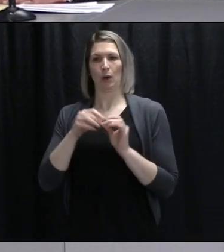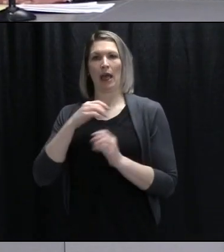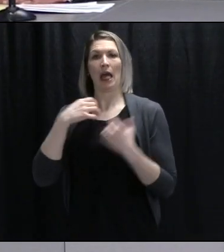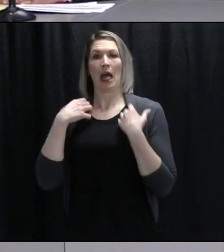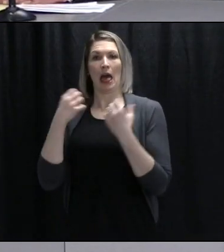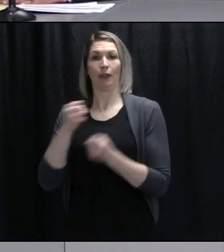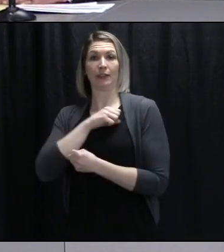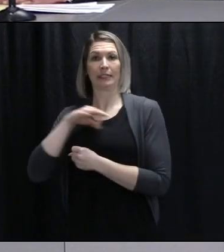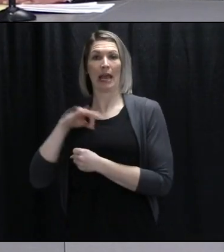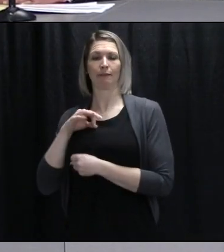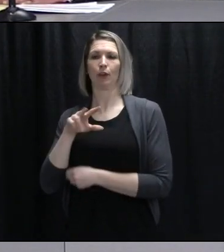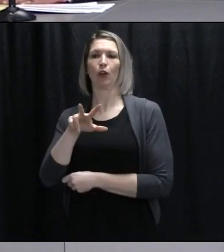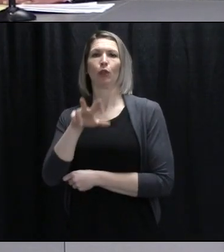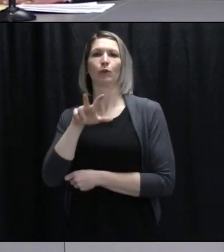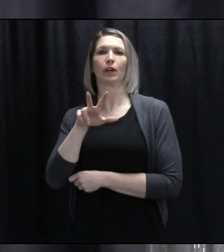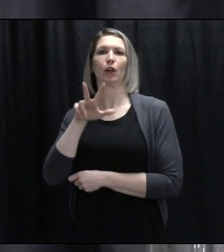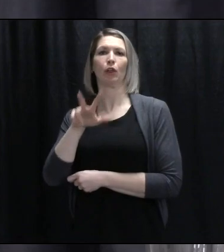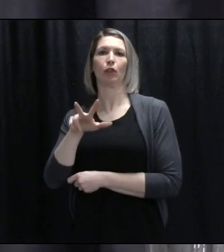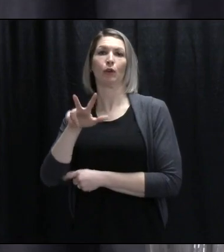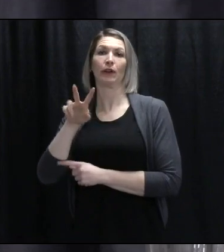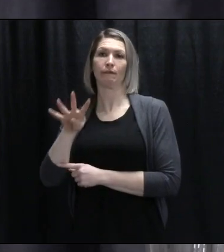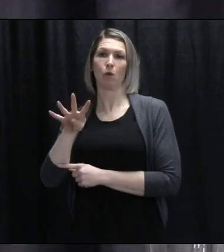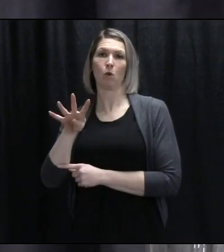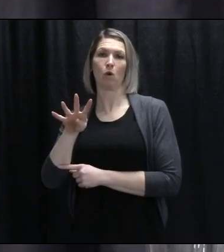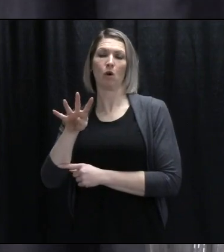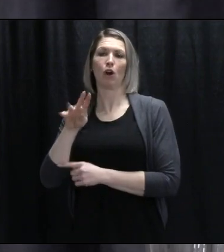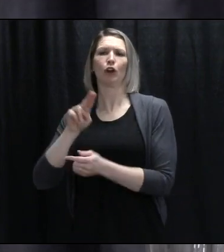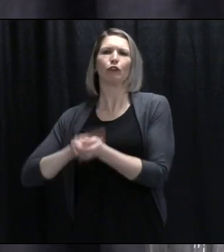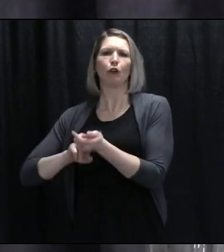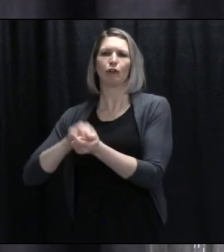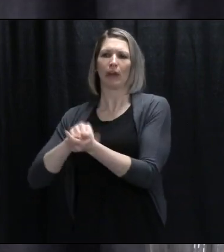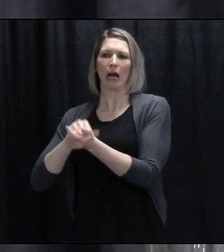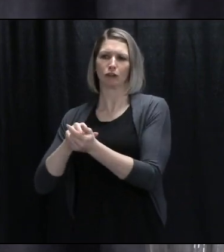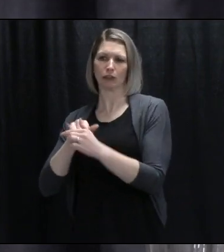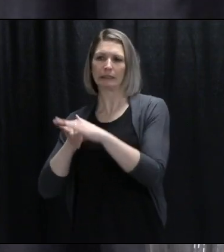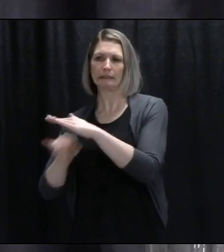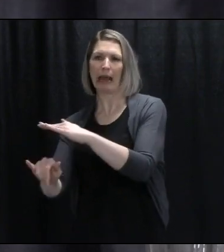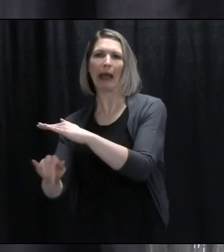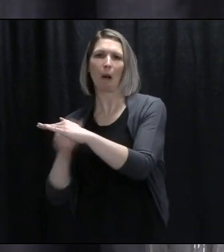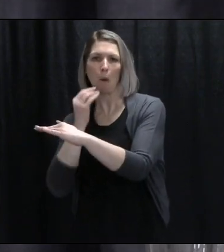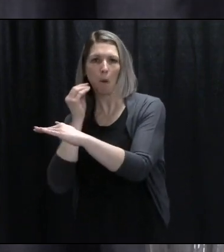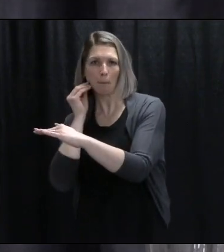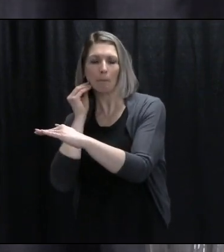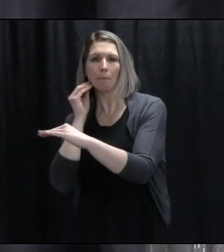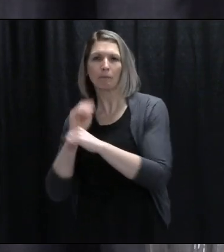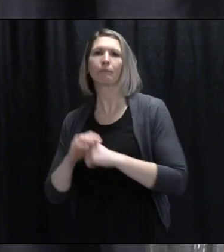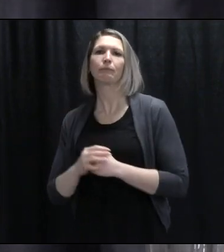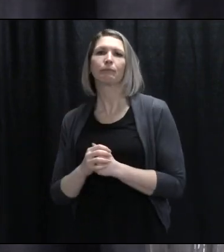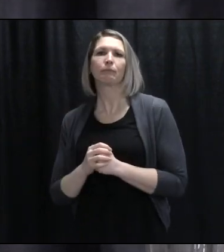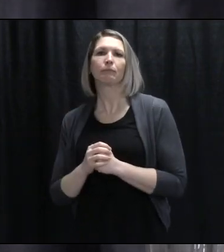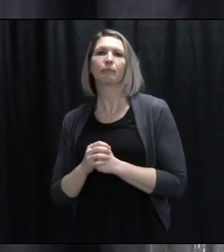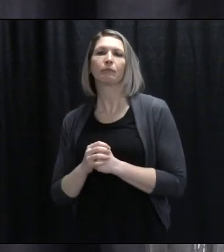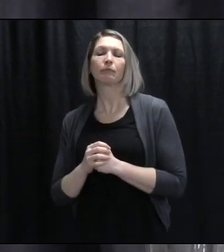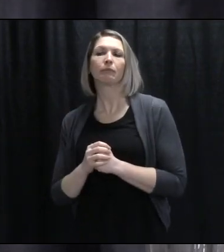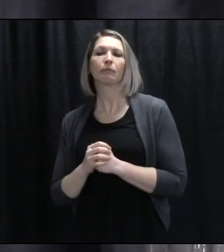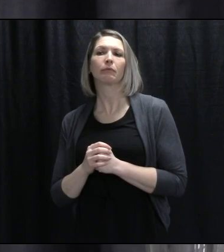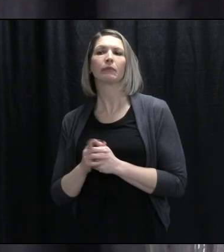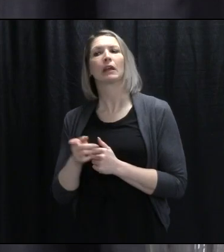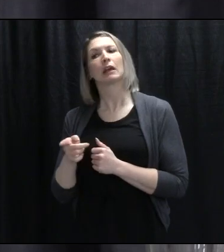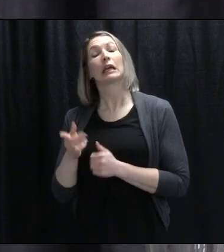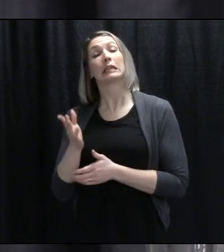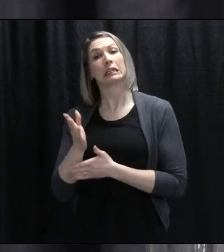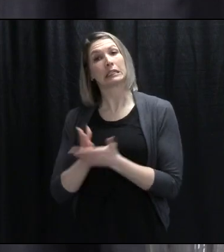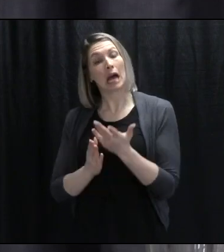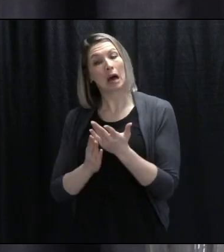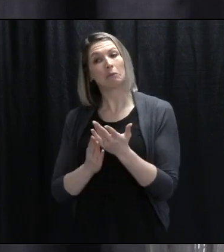number. There are 334. In terms of those people who, for example, may have returned from